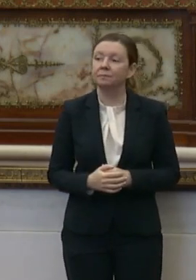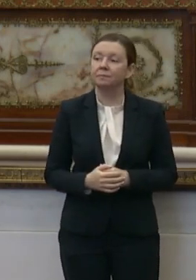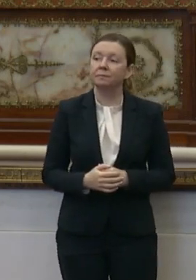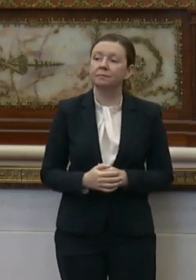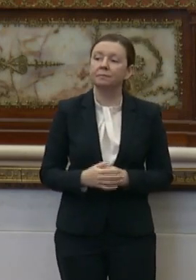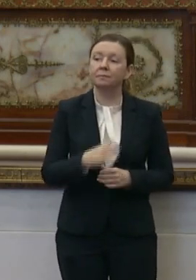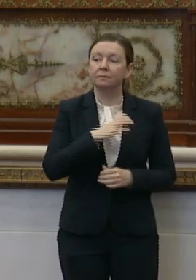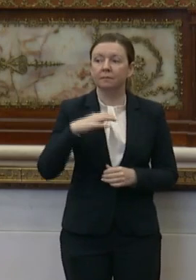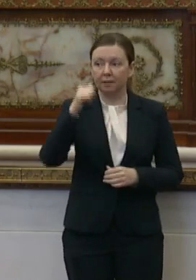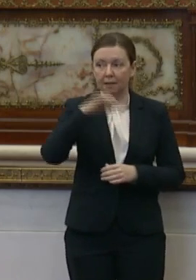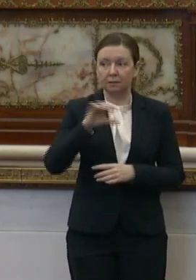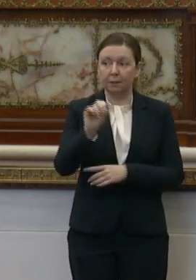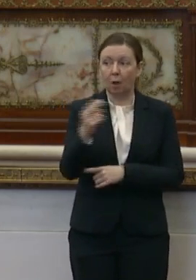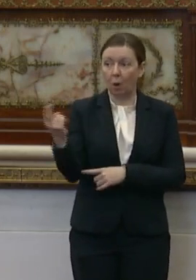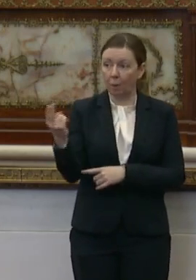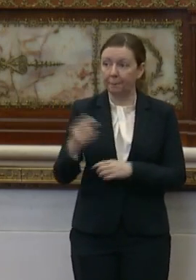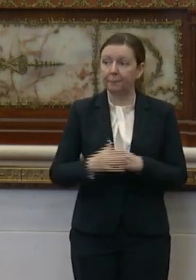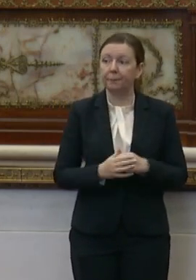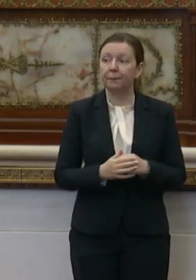Councilman O.